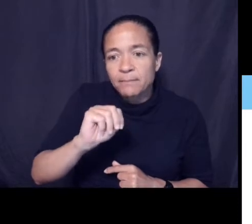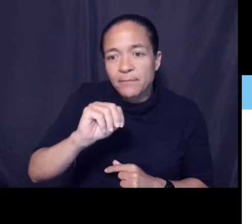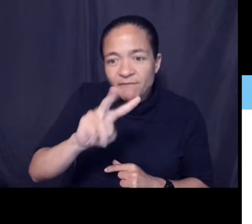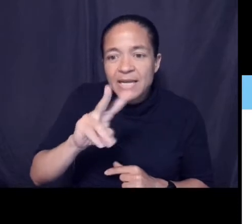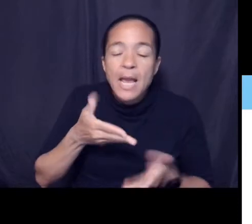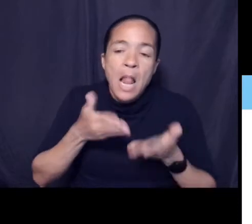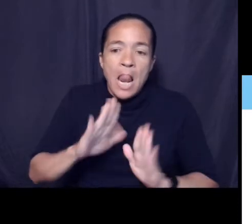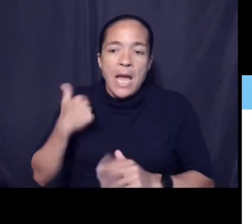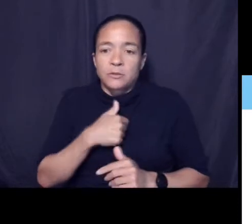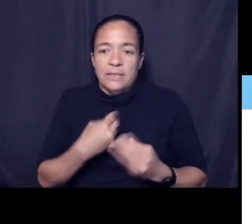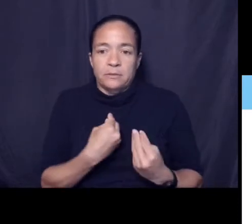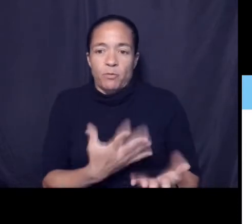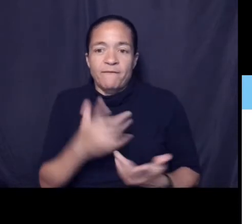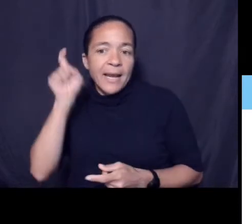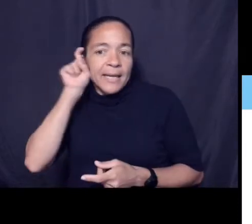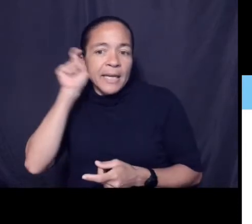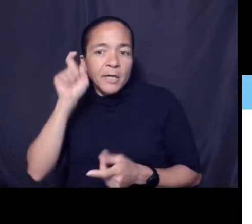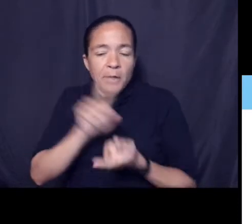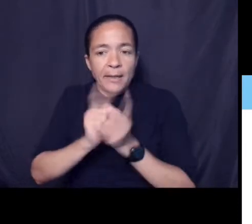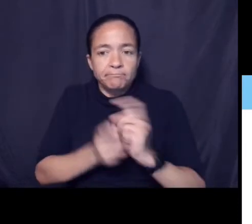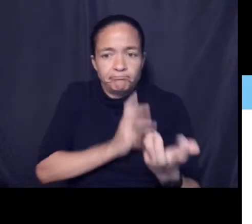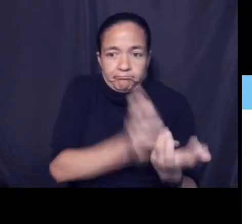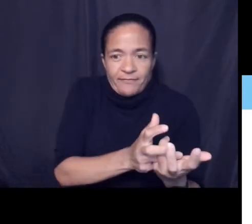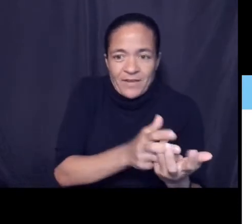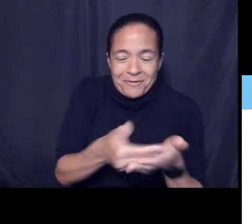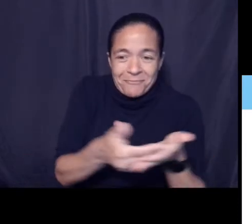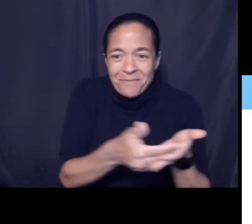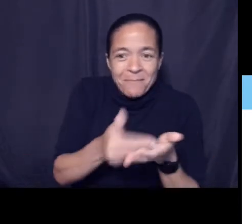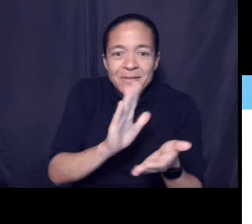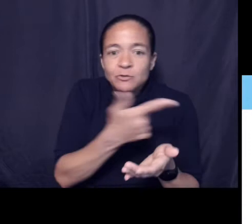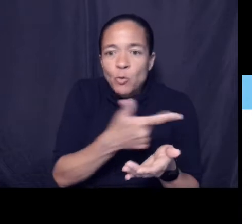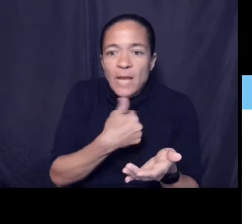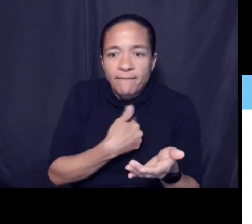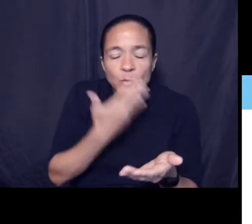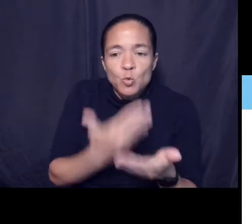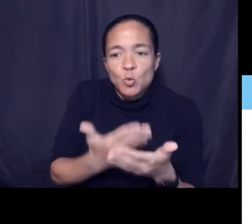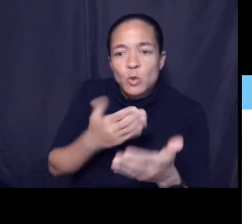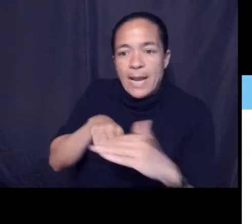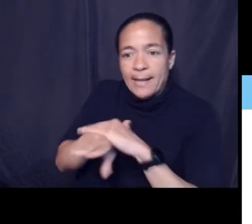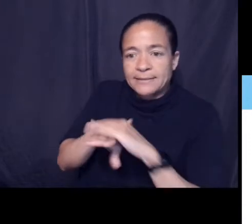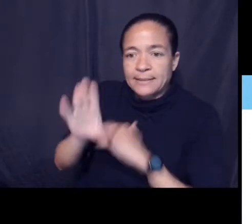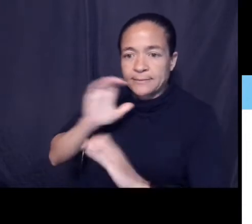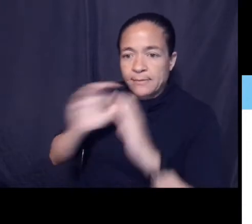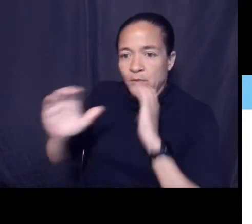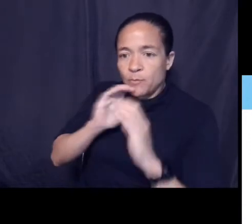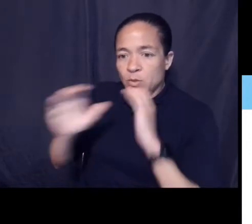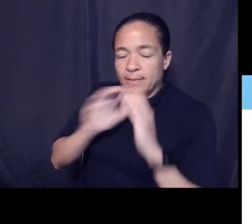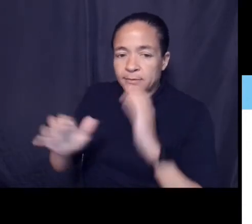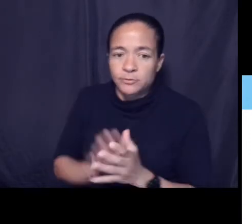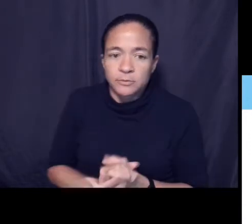and accurately provide hearing aids that are fit appropriately so that the child has good access to communication.